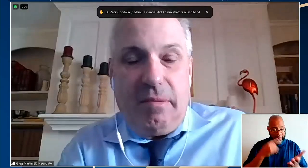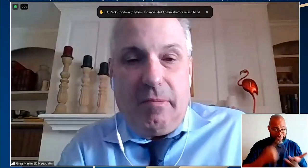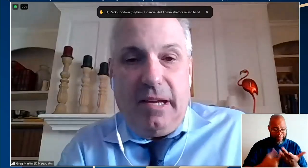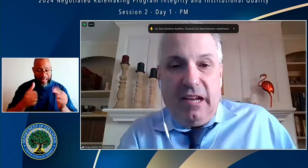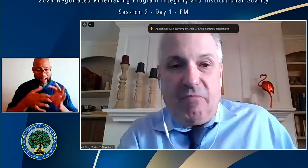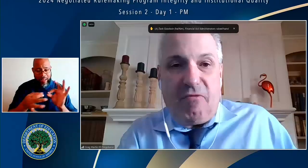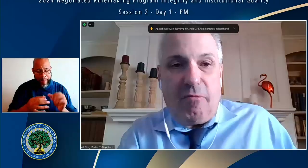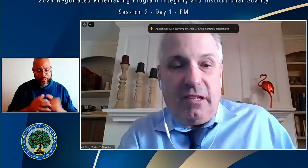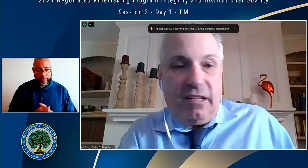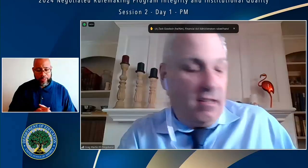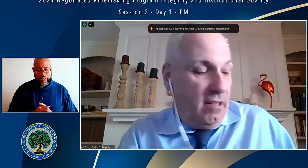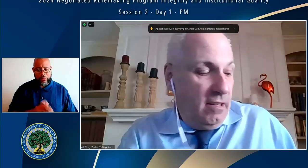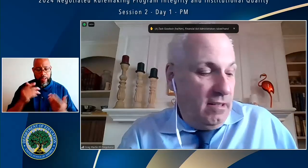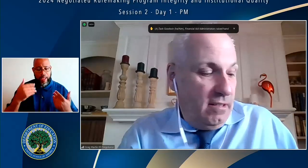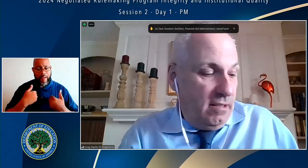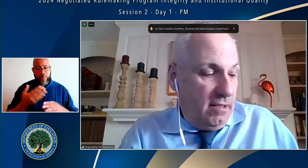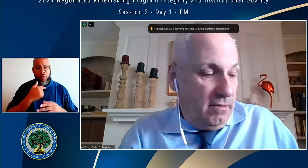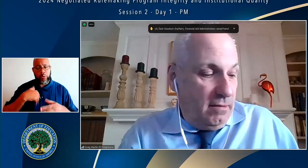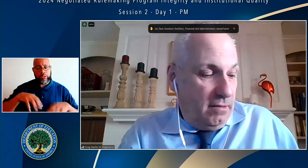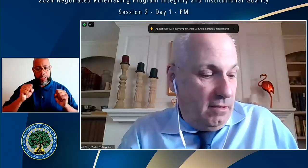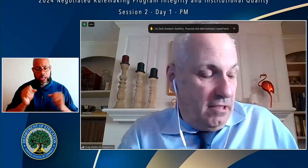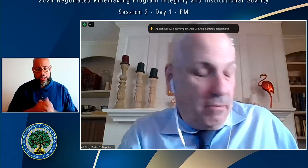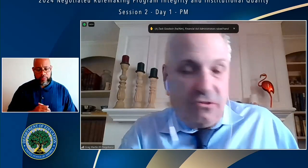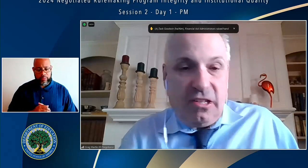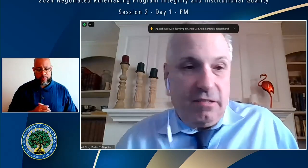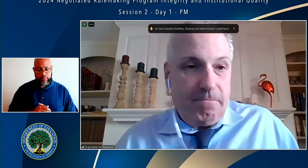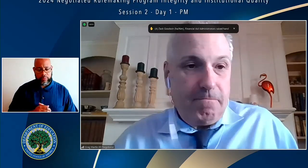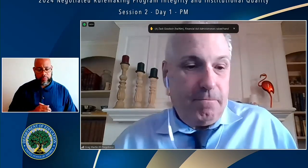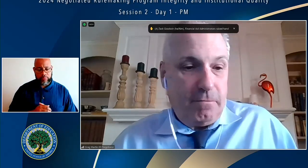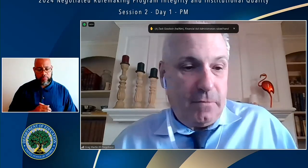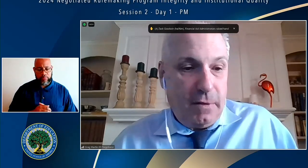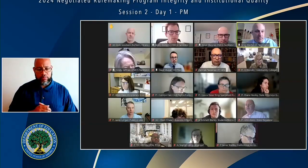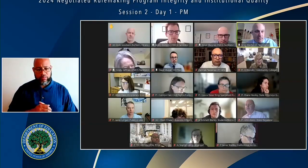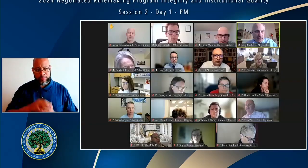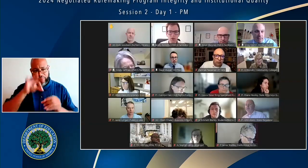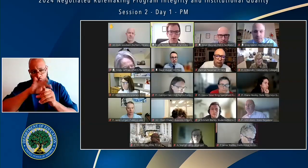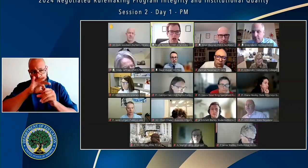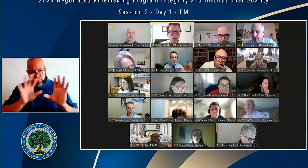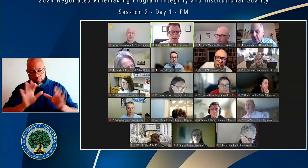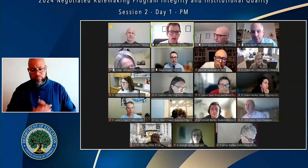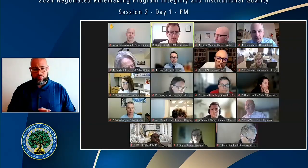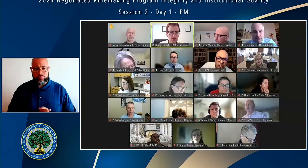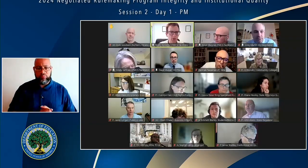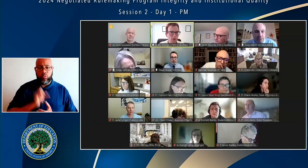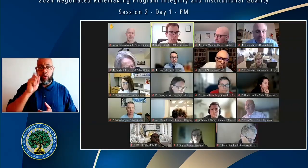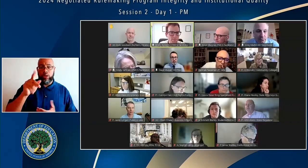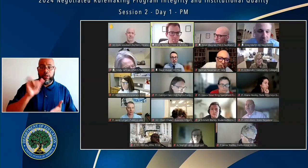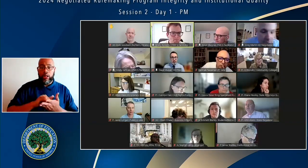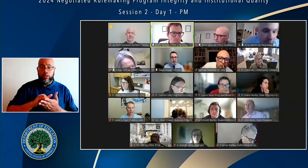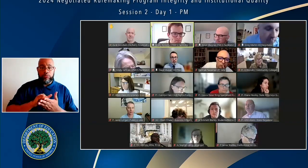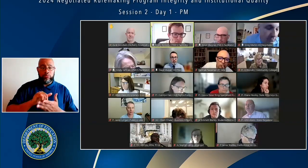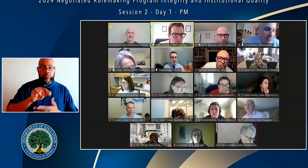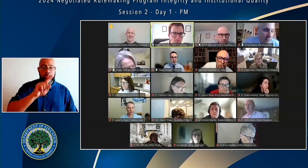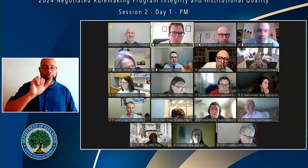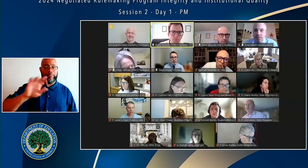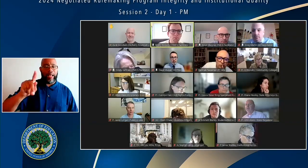comments people may have before we take a temperature check. Sure. Zach, we'll turn it over to you first.